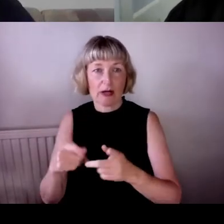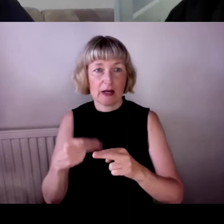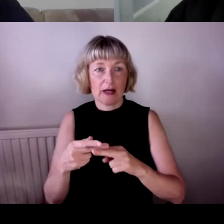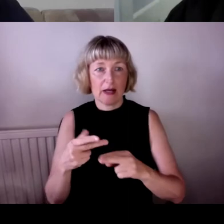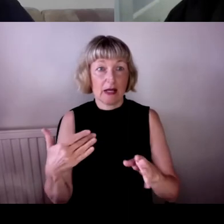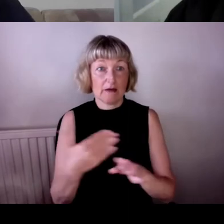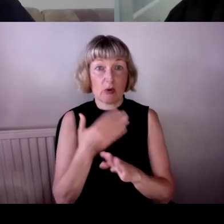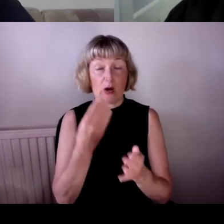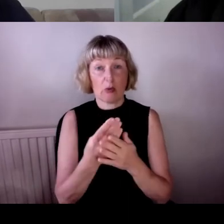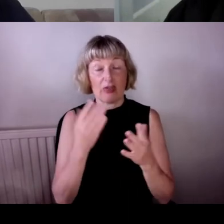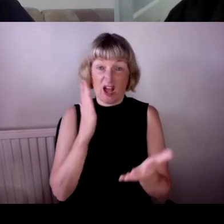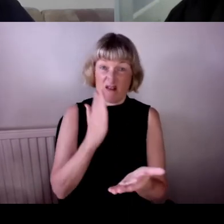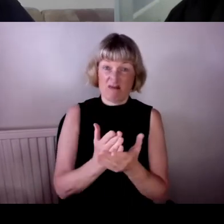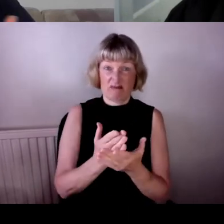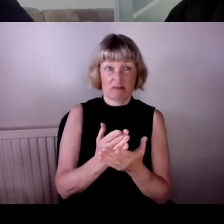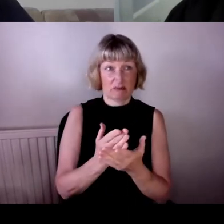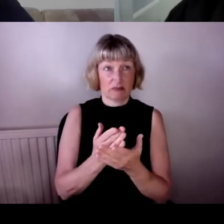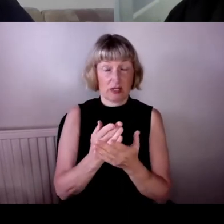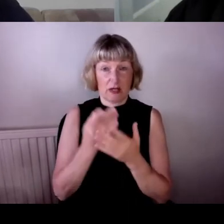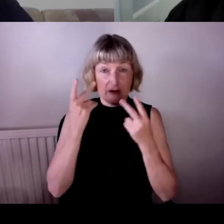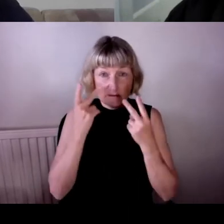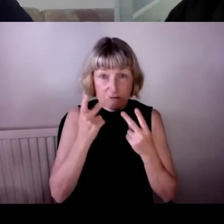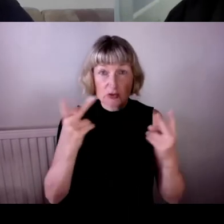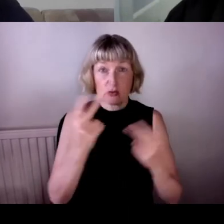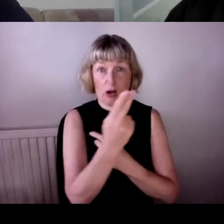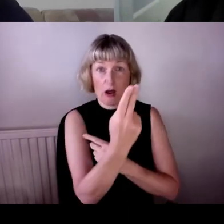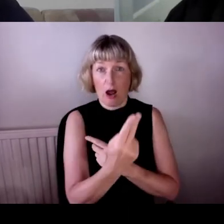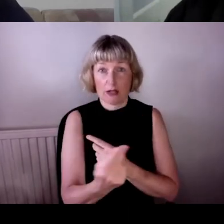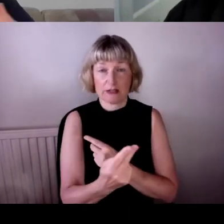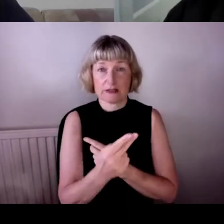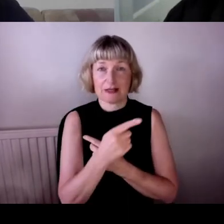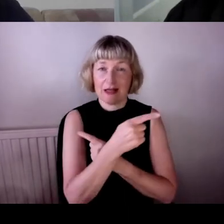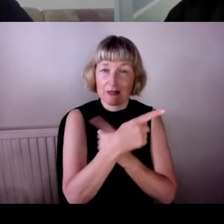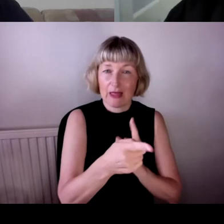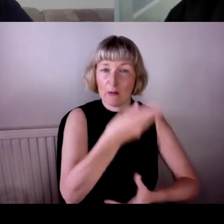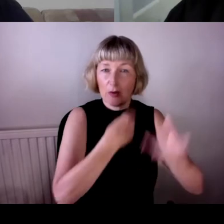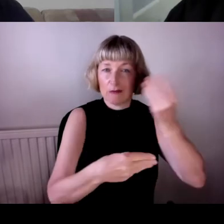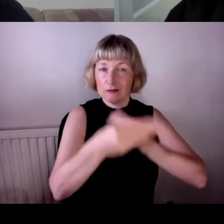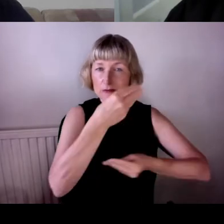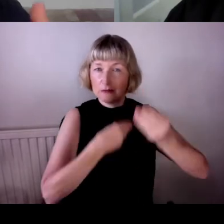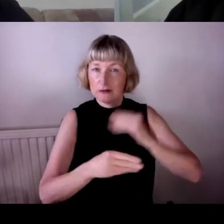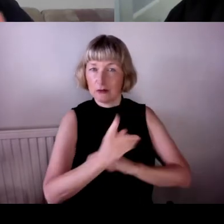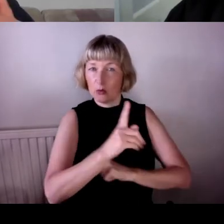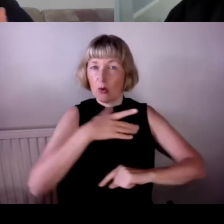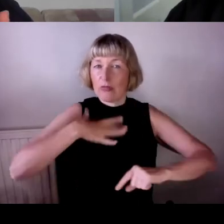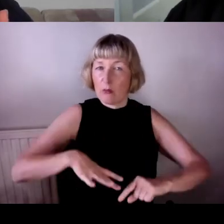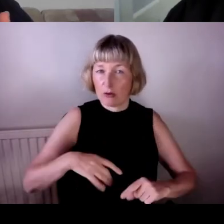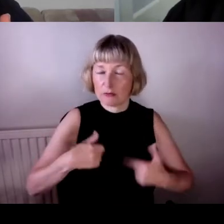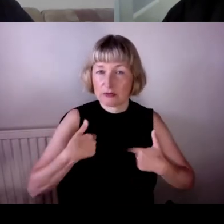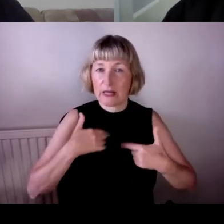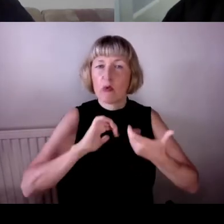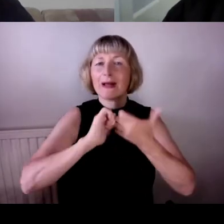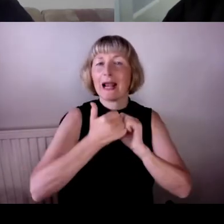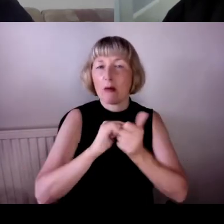visual artist, then they will tell me what they want from the description. I will write the description around that. It'll be a collaborative